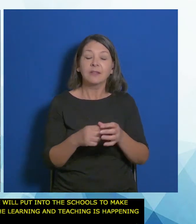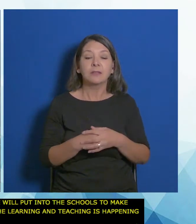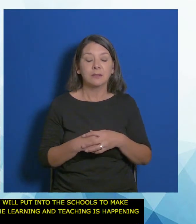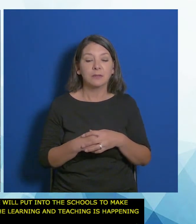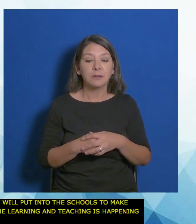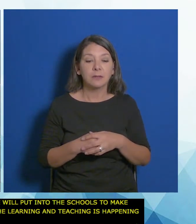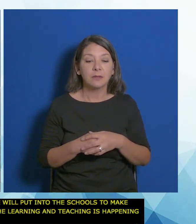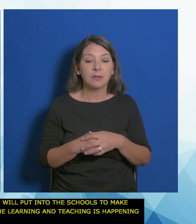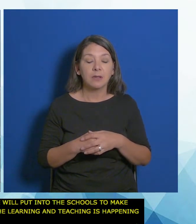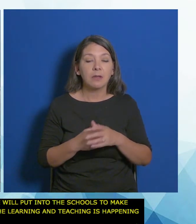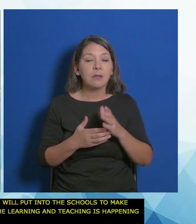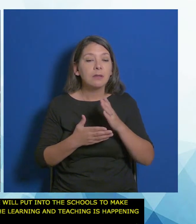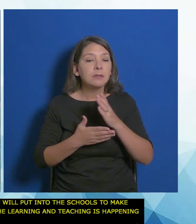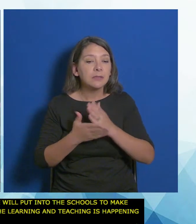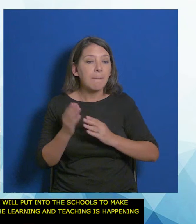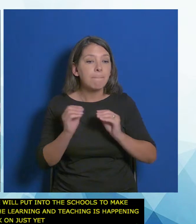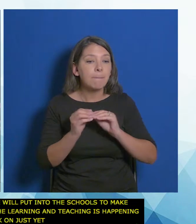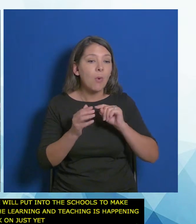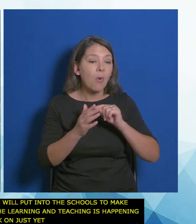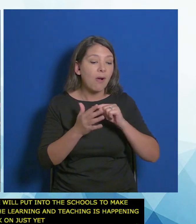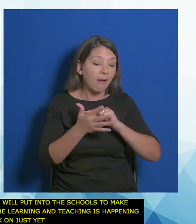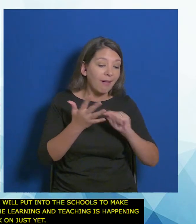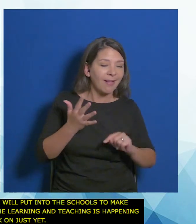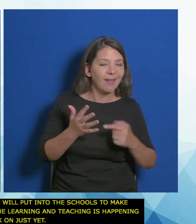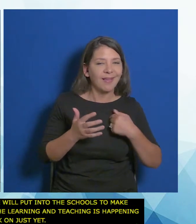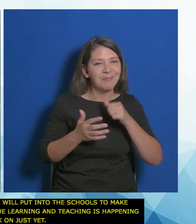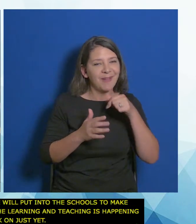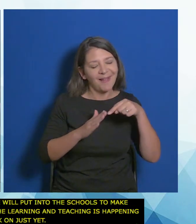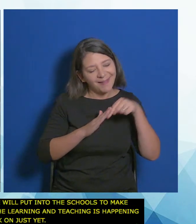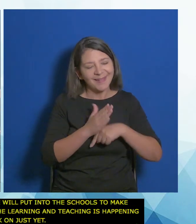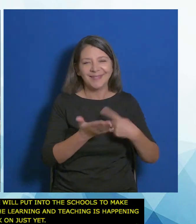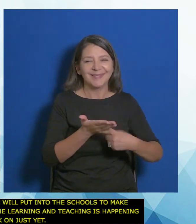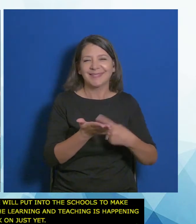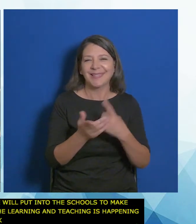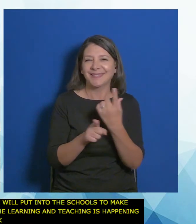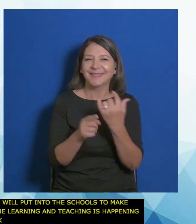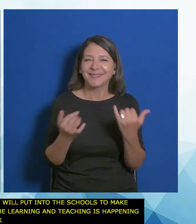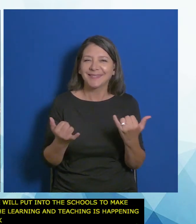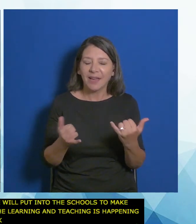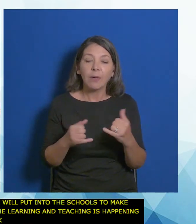yet. But this has been, for me,